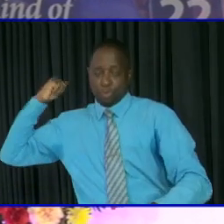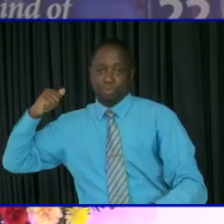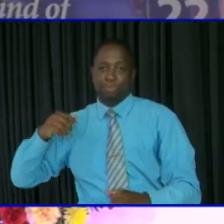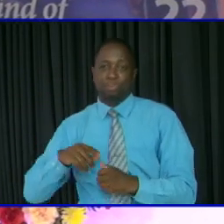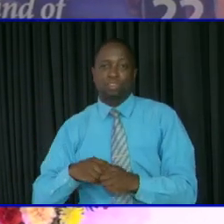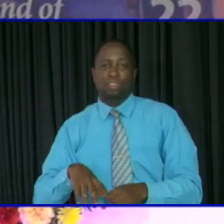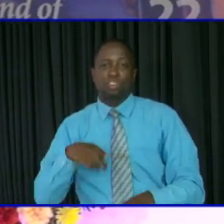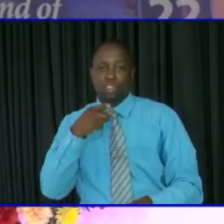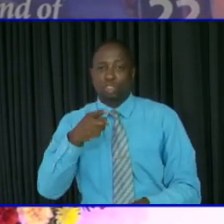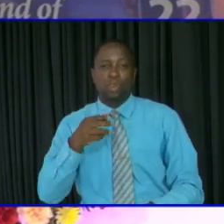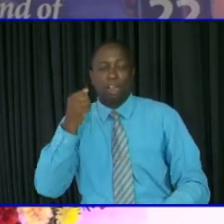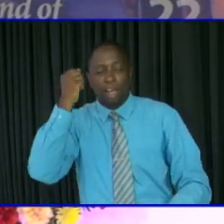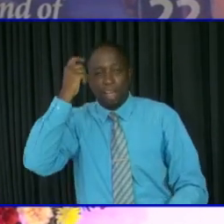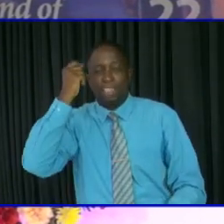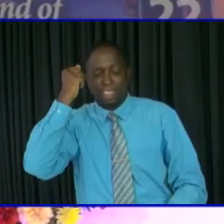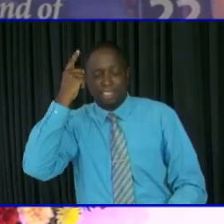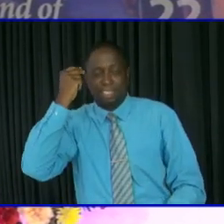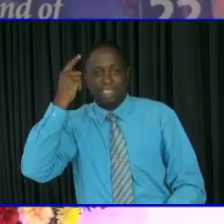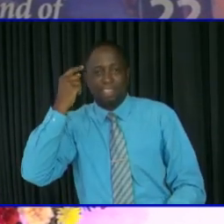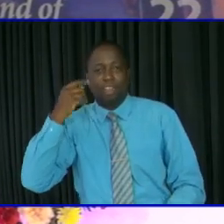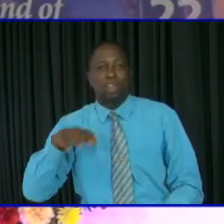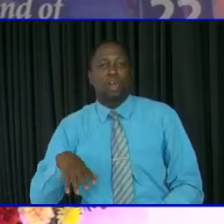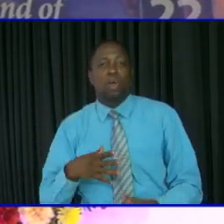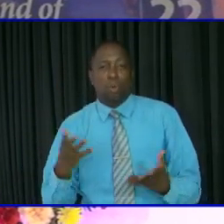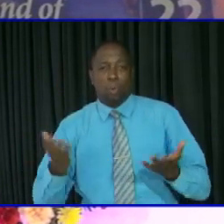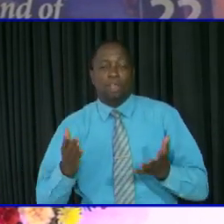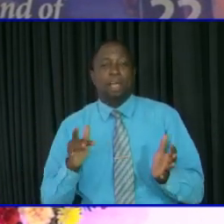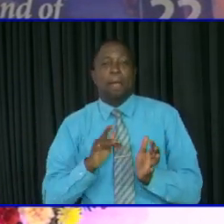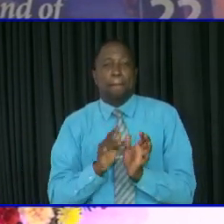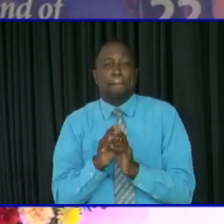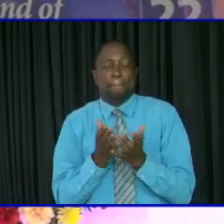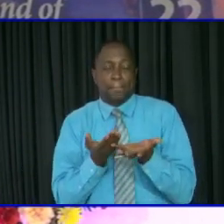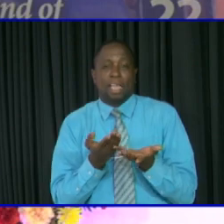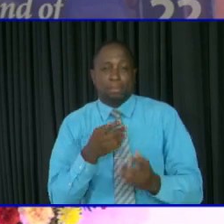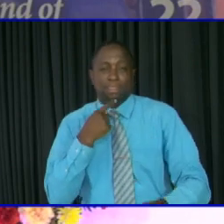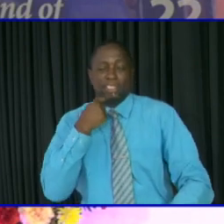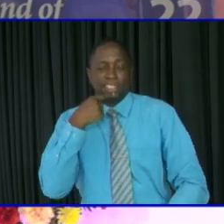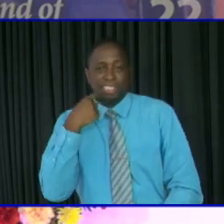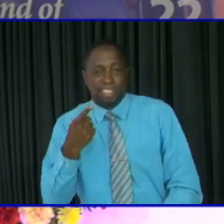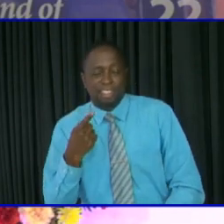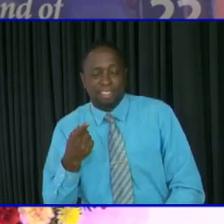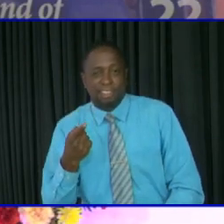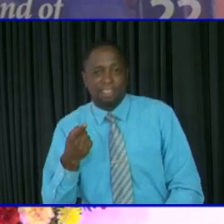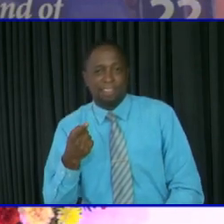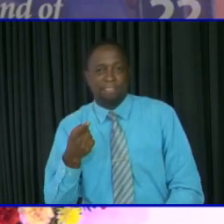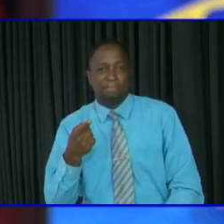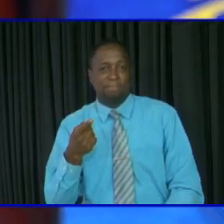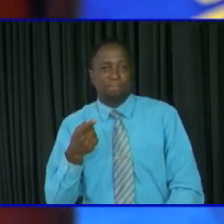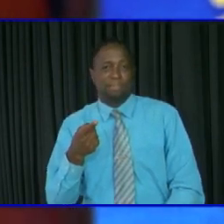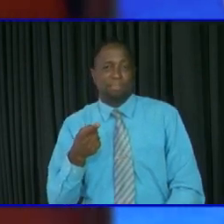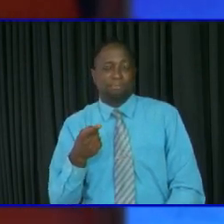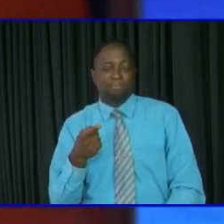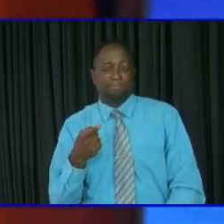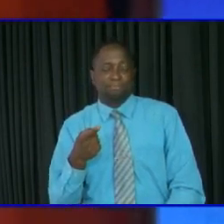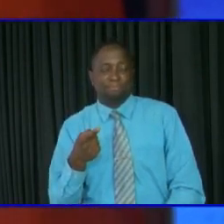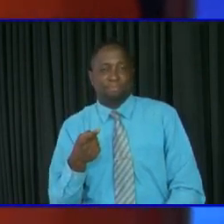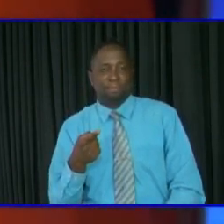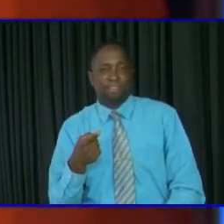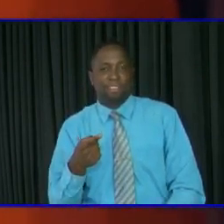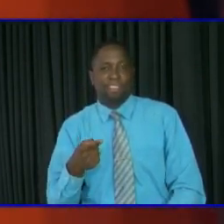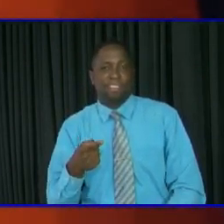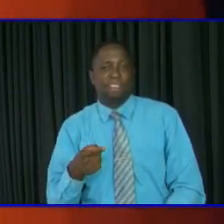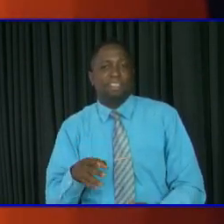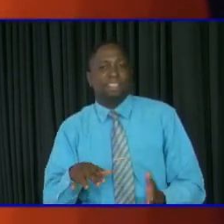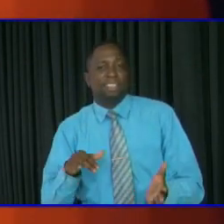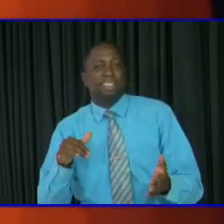underscore that truly Isaiah was right when he prophesied of that time in Isaiah chapter 60, verse